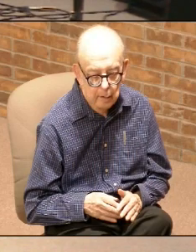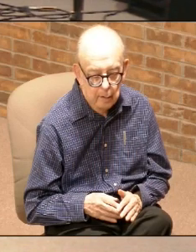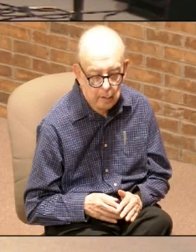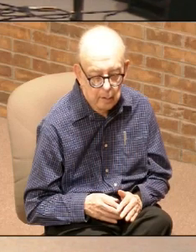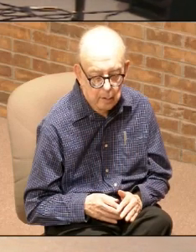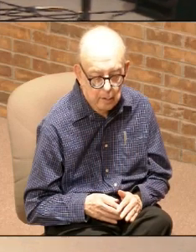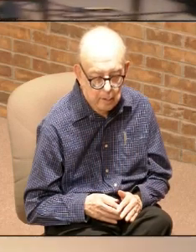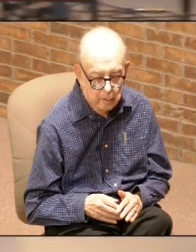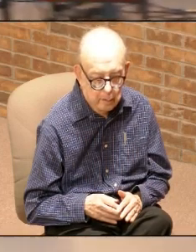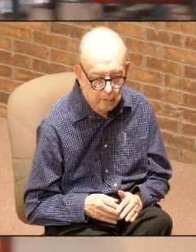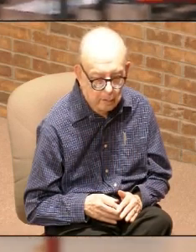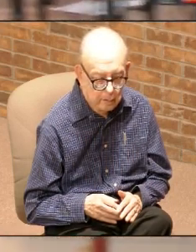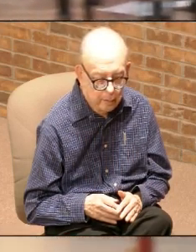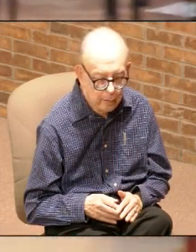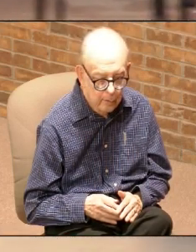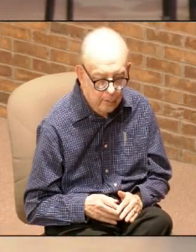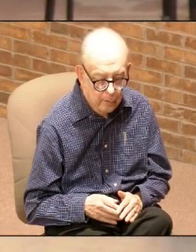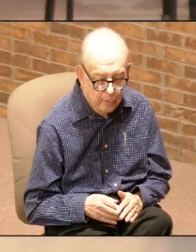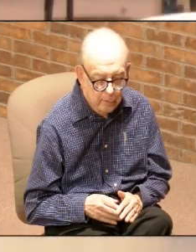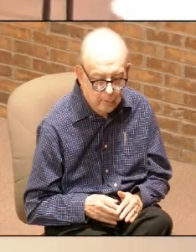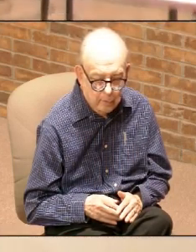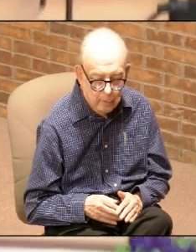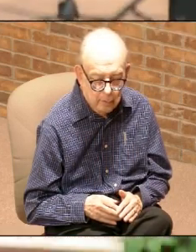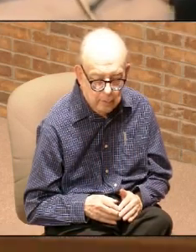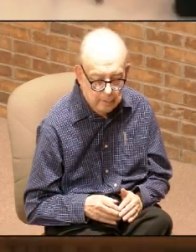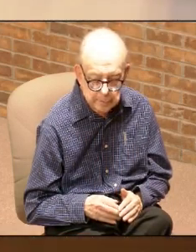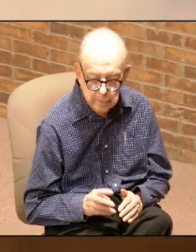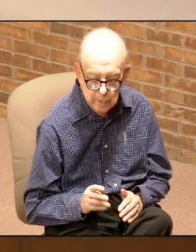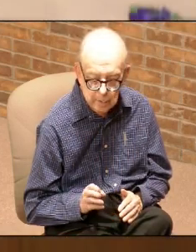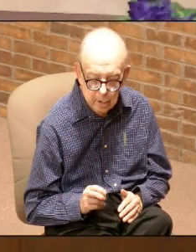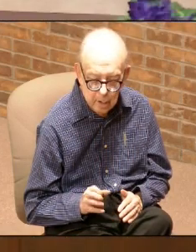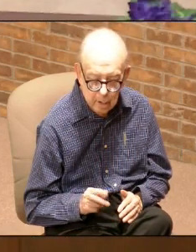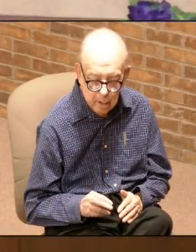how long have I known you, Kevin?